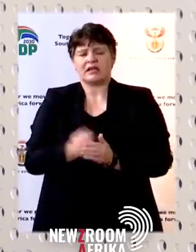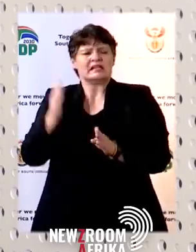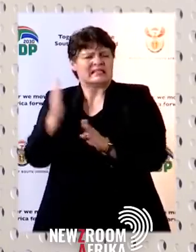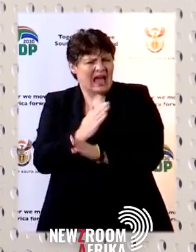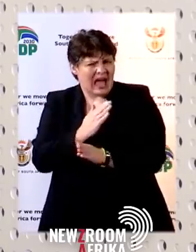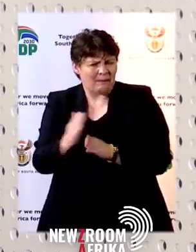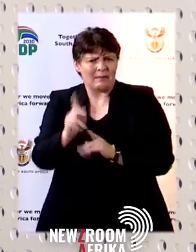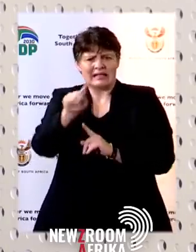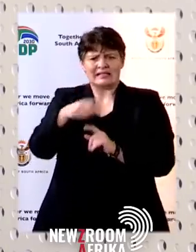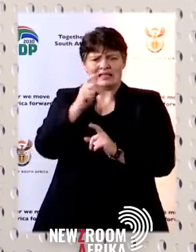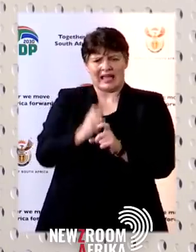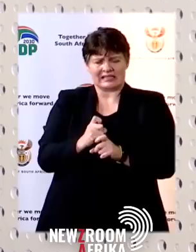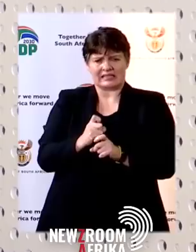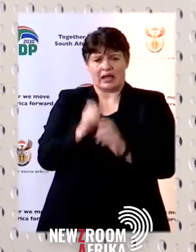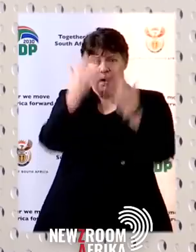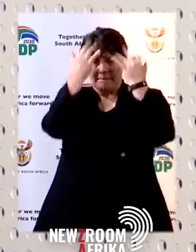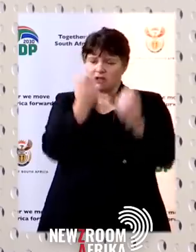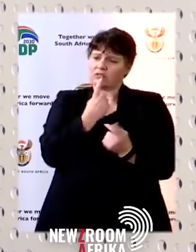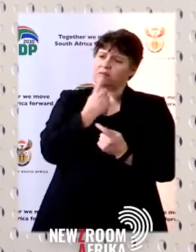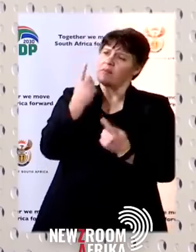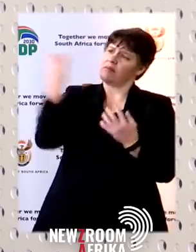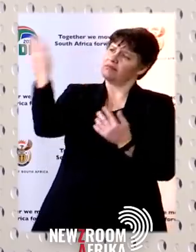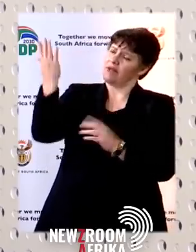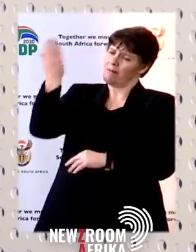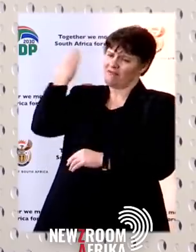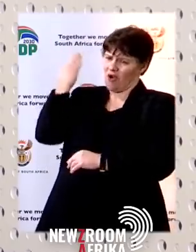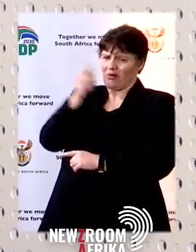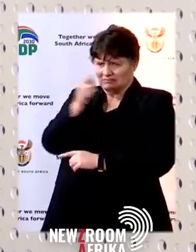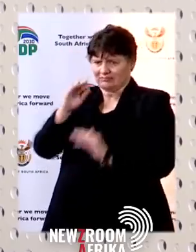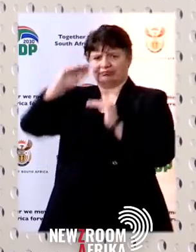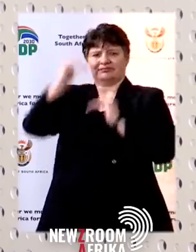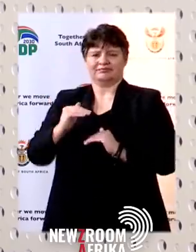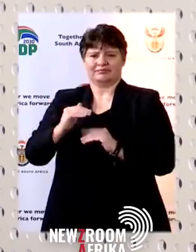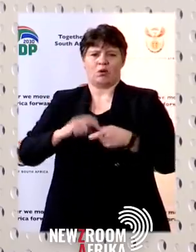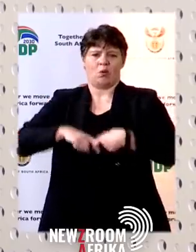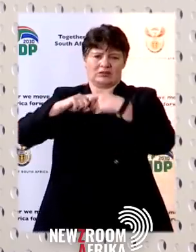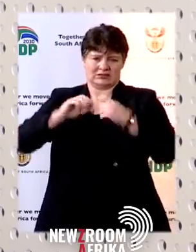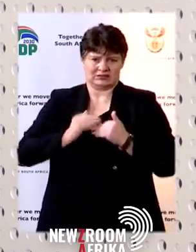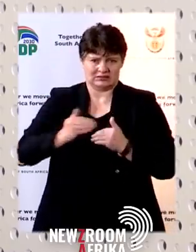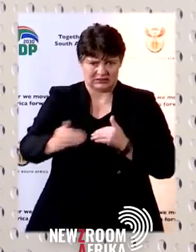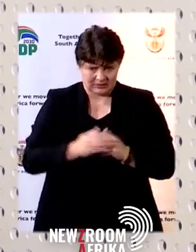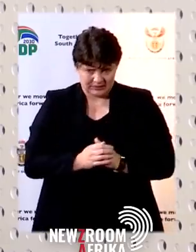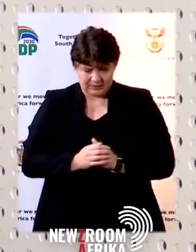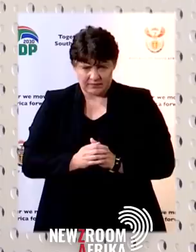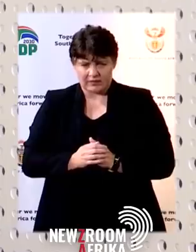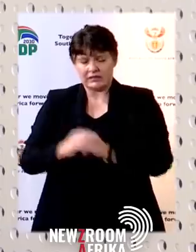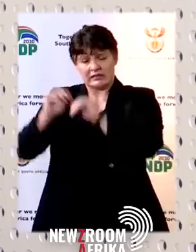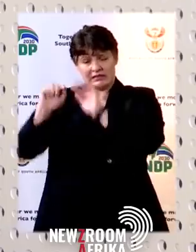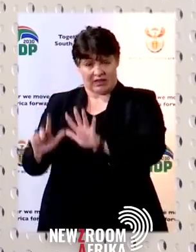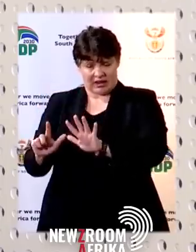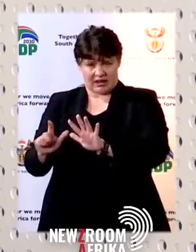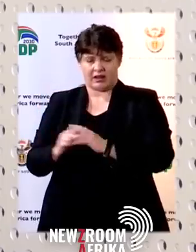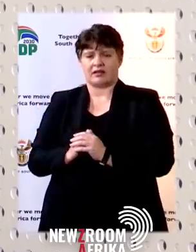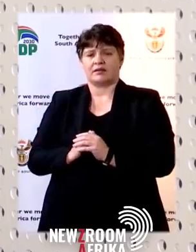proposals in this year's budget on interest expenses and assessed losses. Seven,